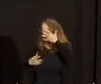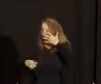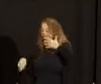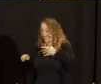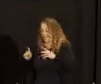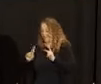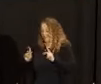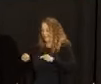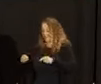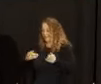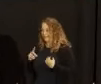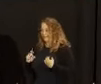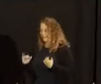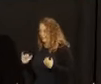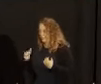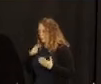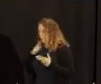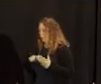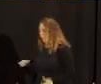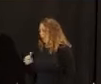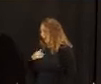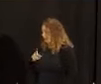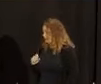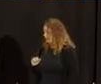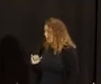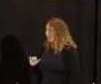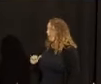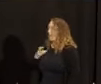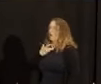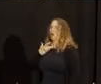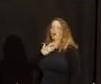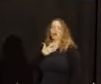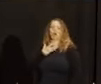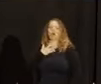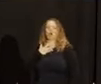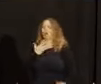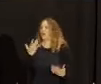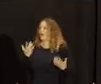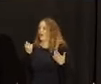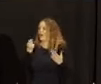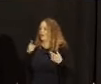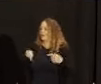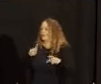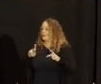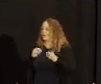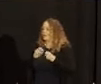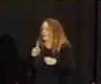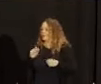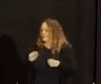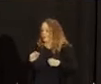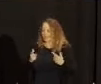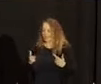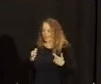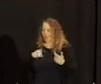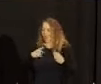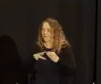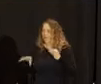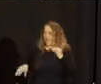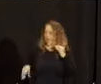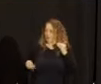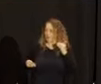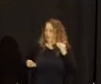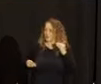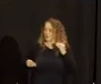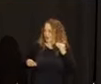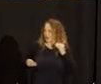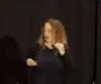the disability community. And disproportionately, they were people with disabilities to begin with that now have additional symptoms